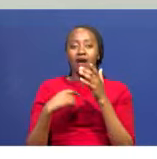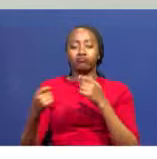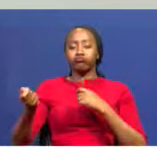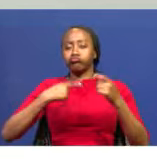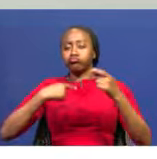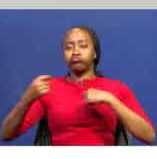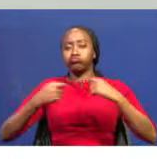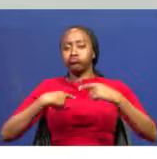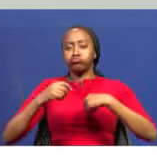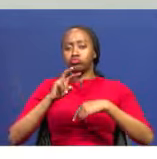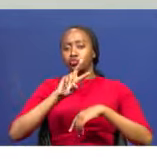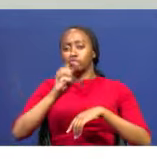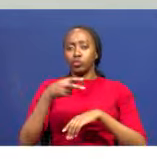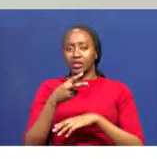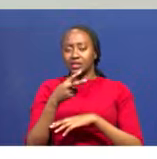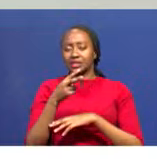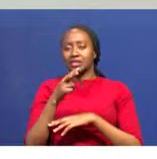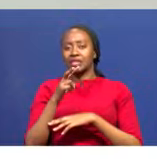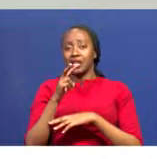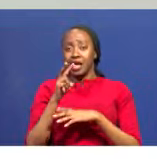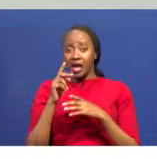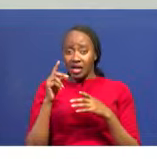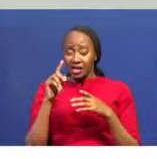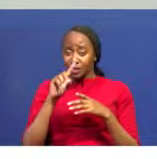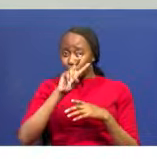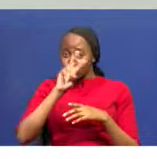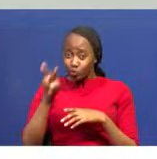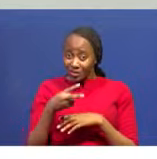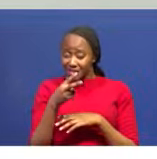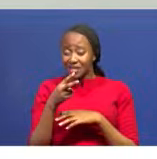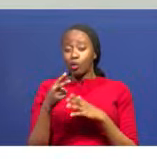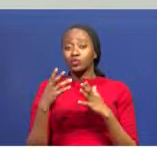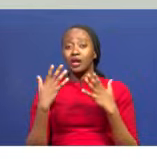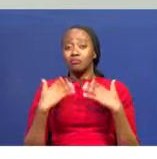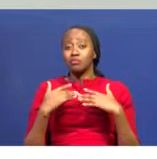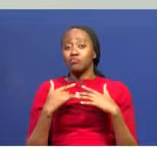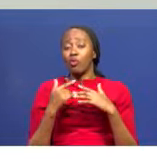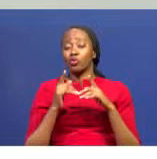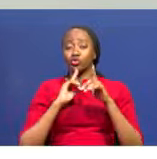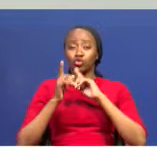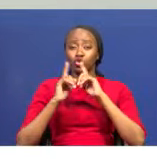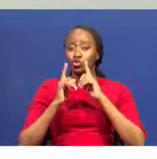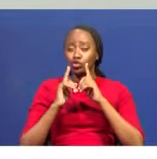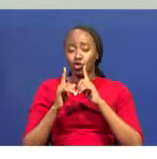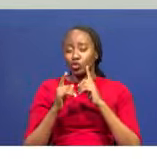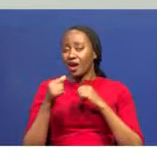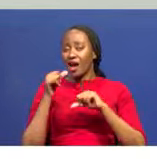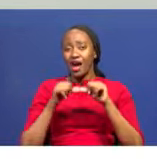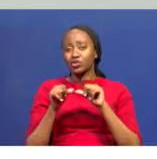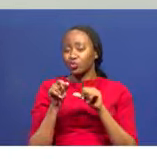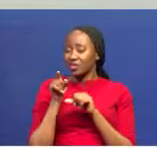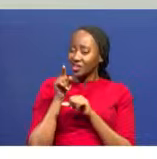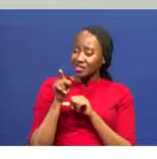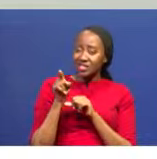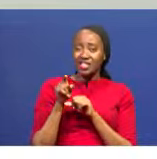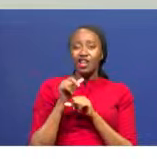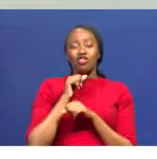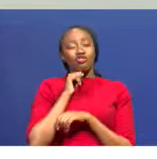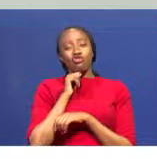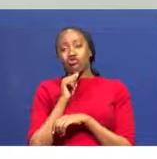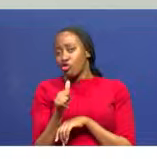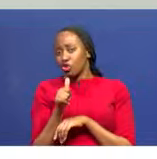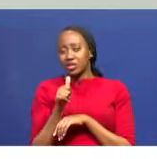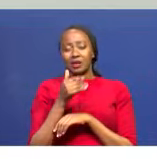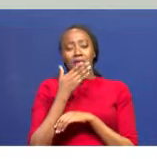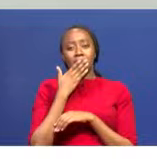messages urging them to abandon the petition to suspend the exercise. The calls and messages from the parents said it will not be in